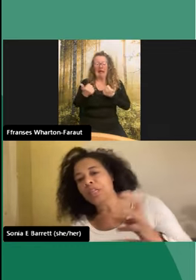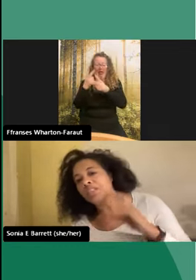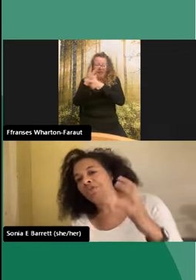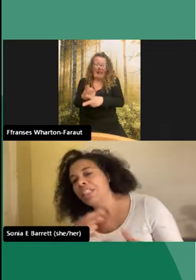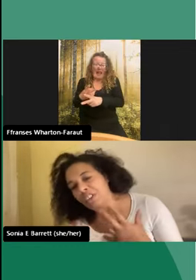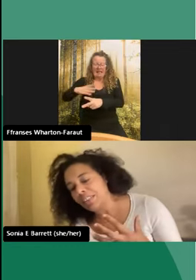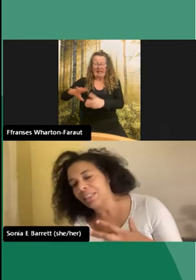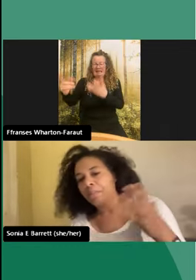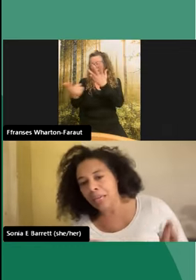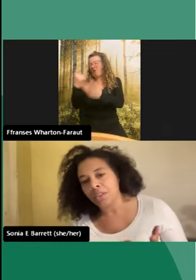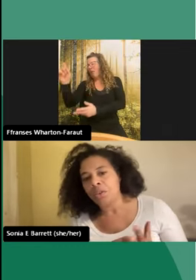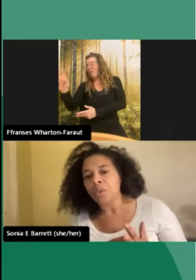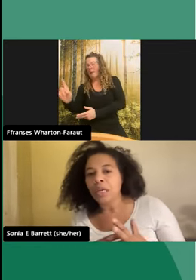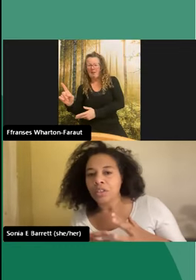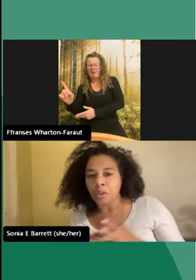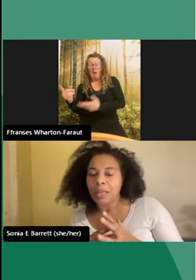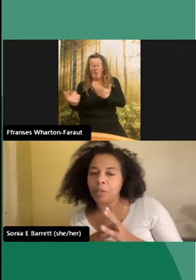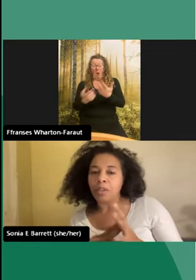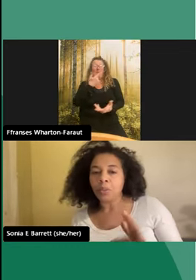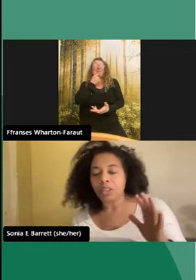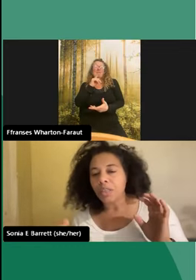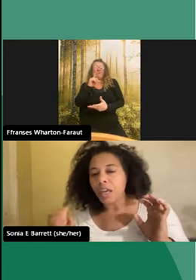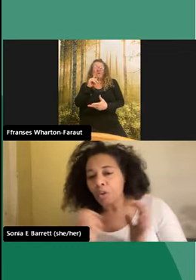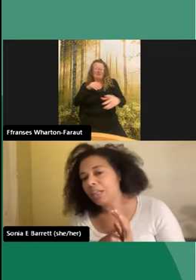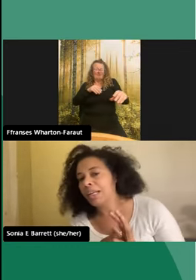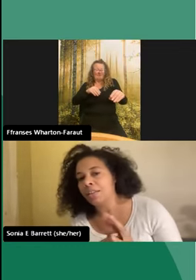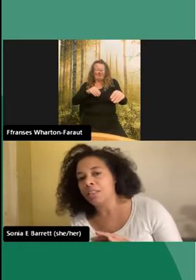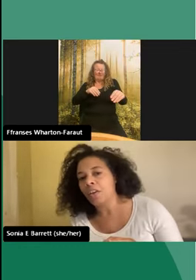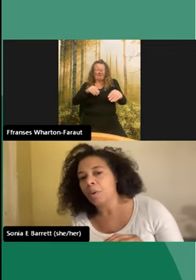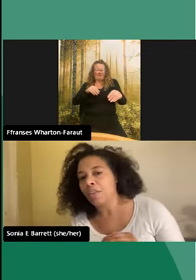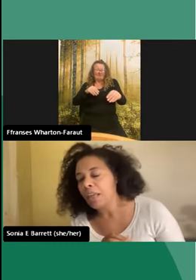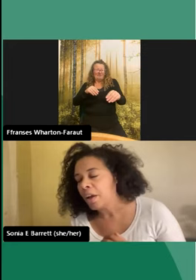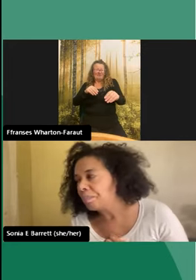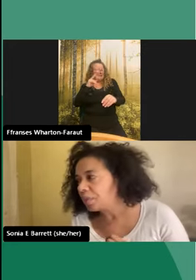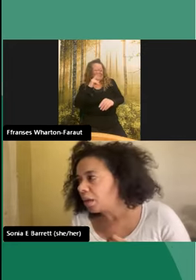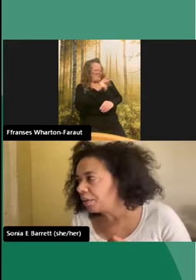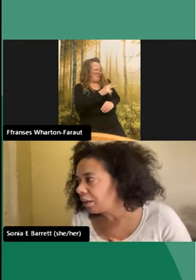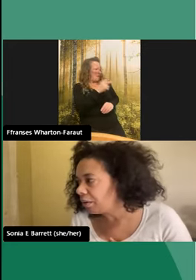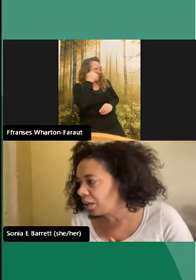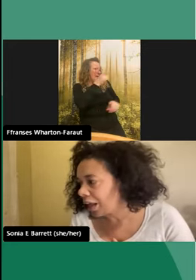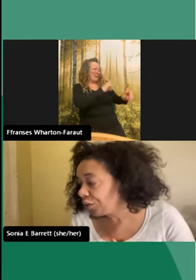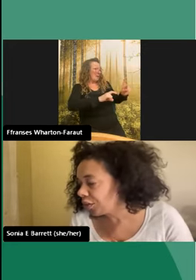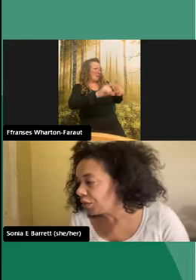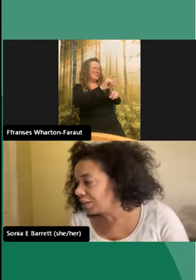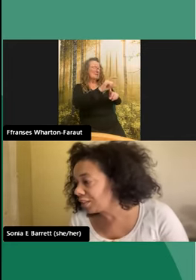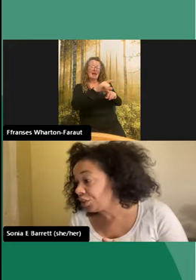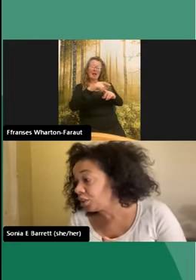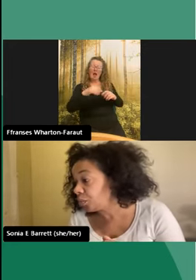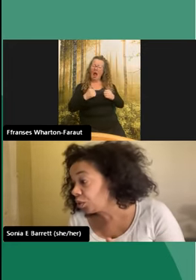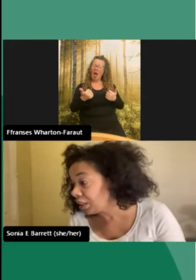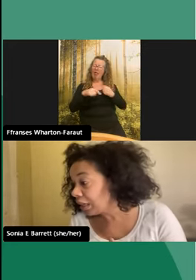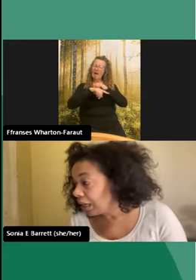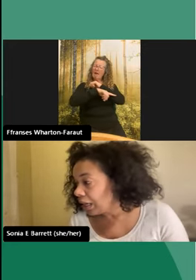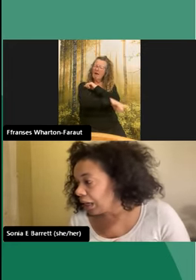people, really redirecting that back to the black community, which is chronically underserved by the health service that it's